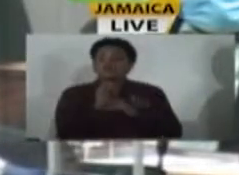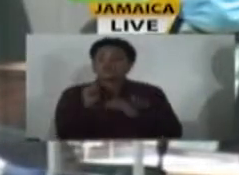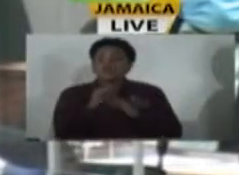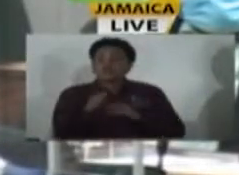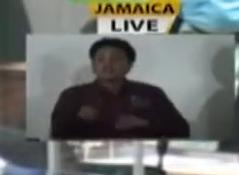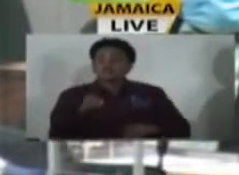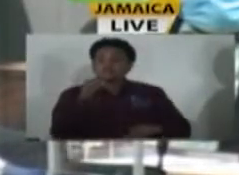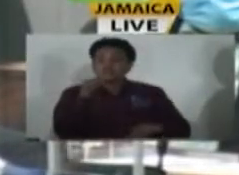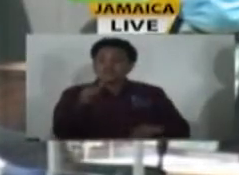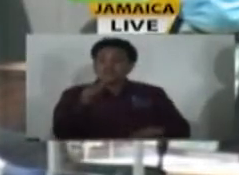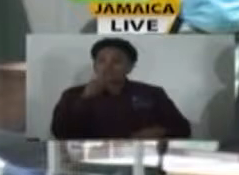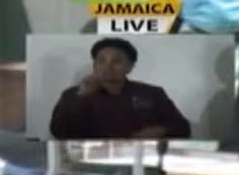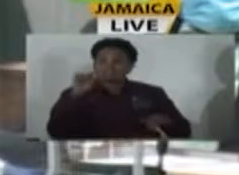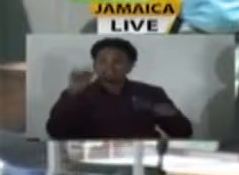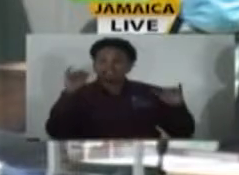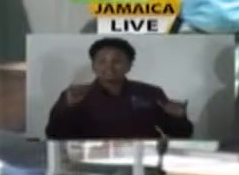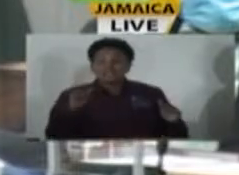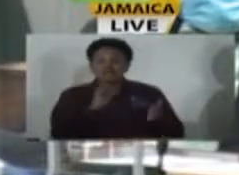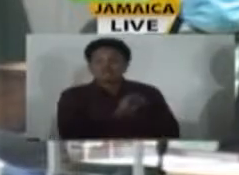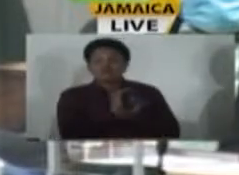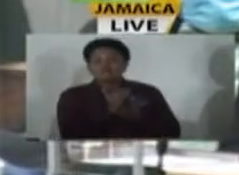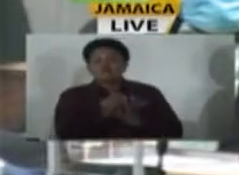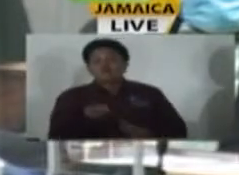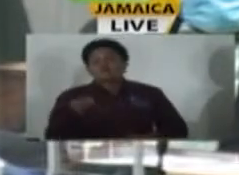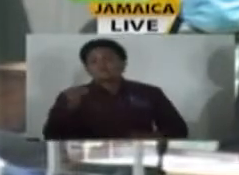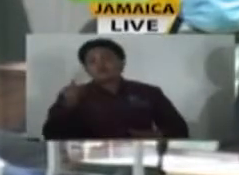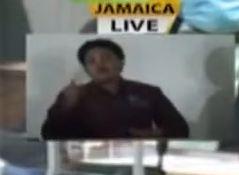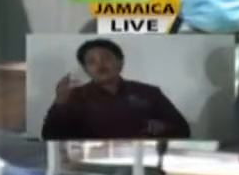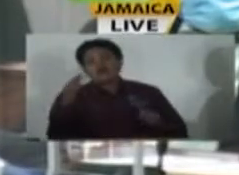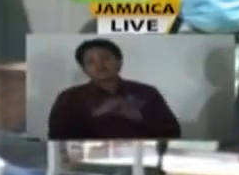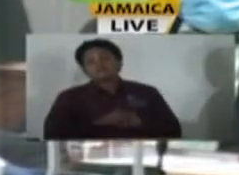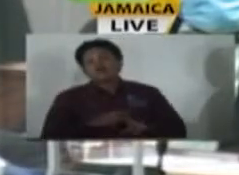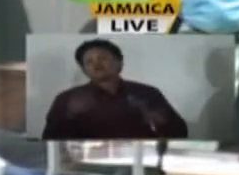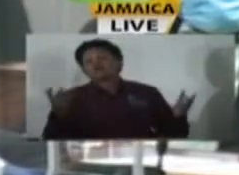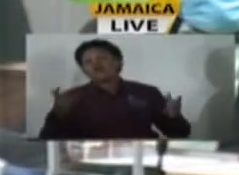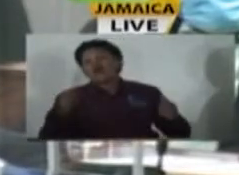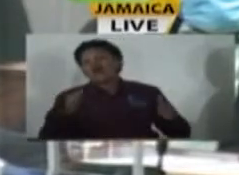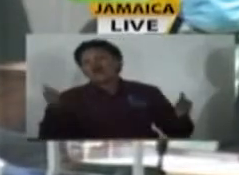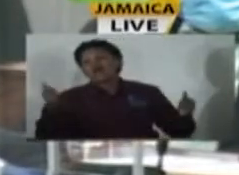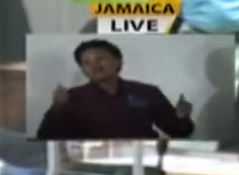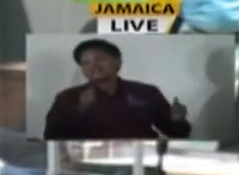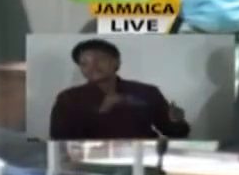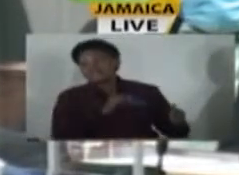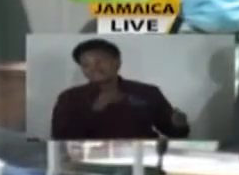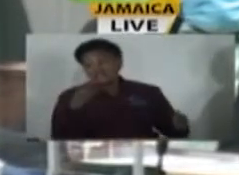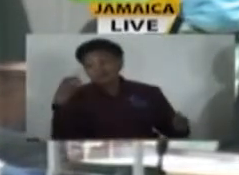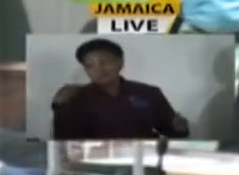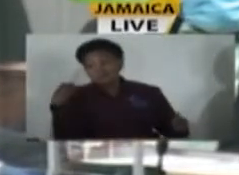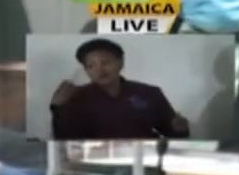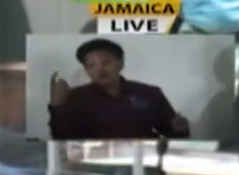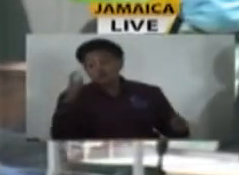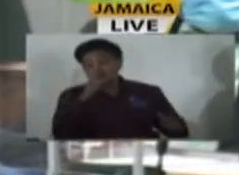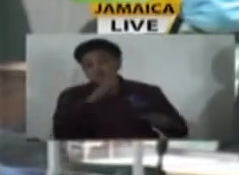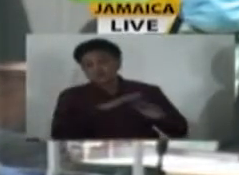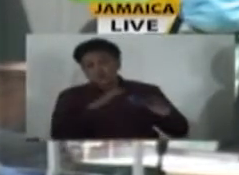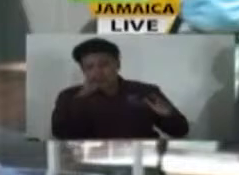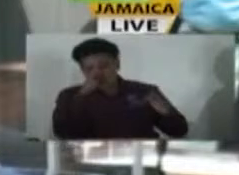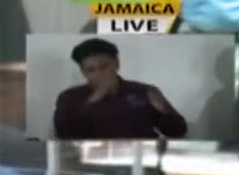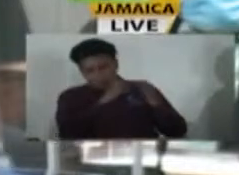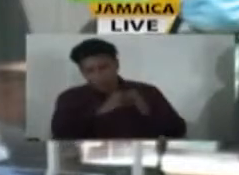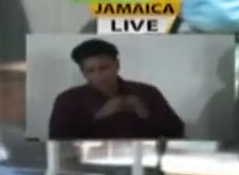$50,000, and the same amount apply to any employer who does not comply with